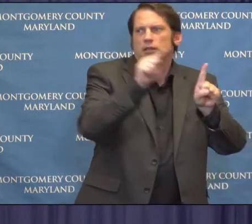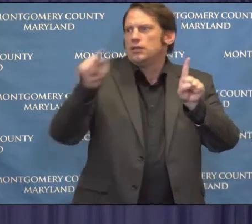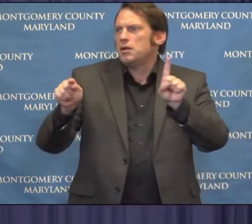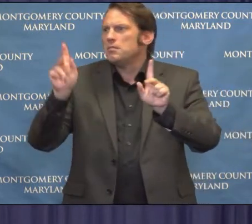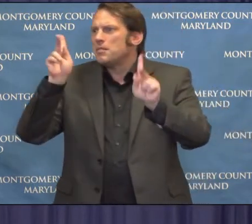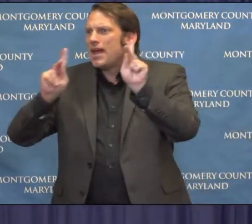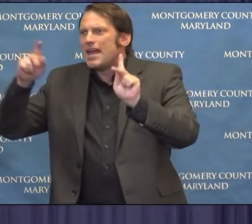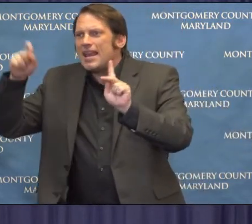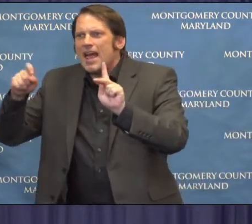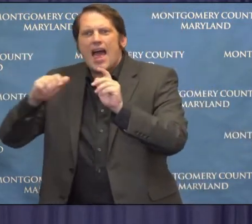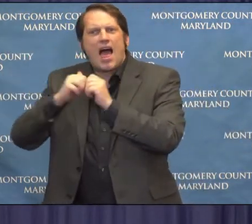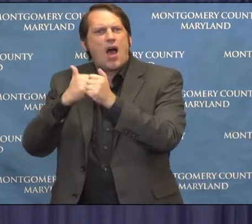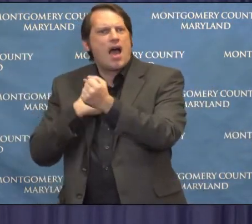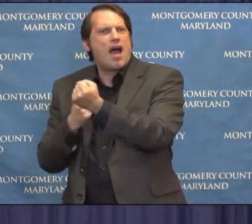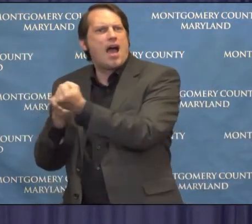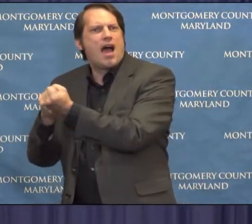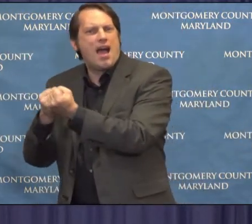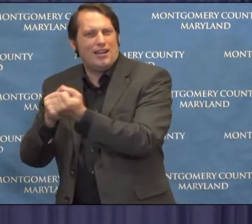our community